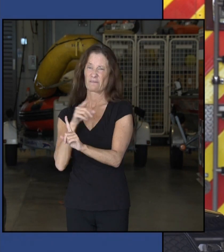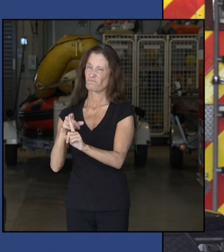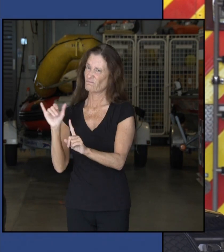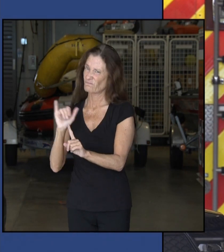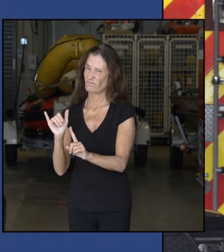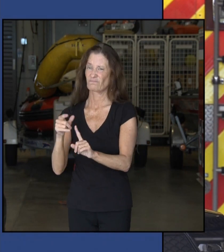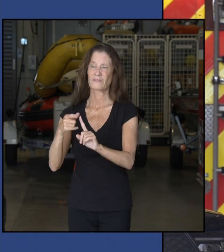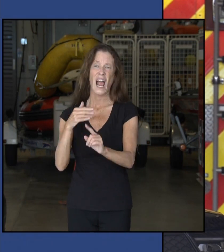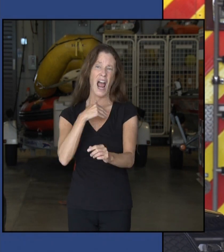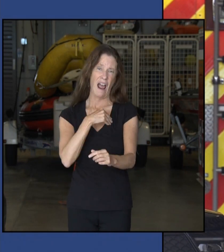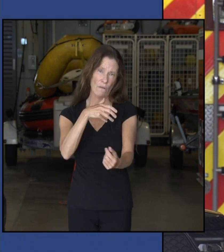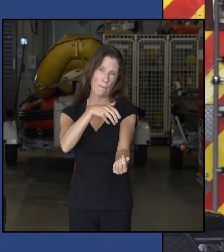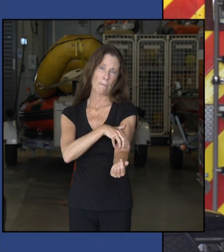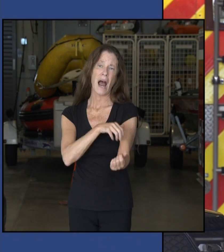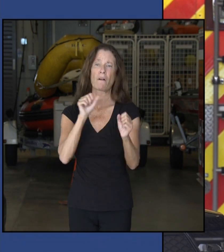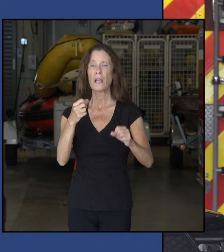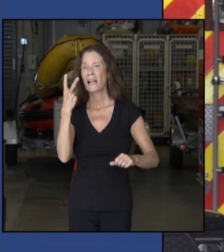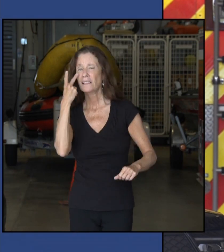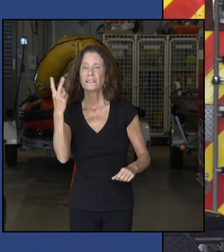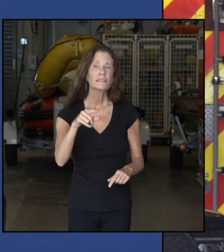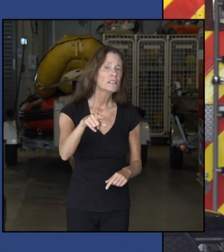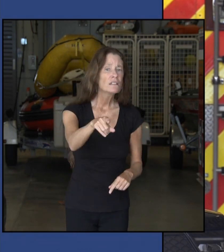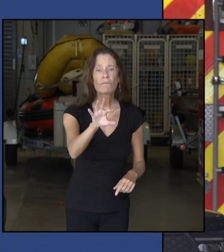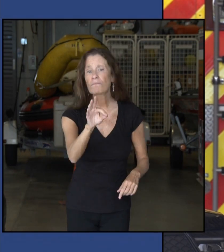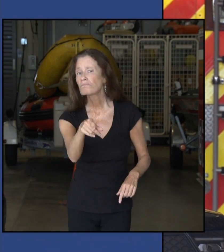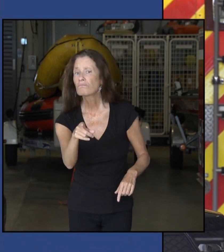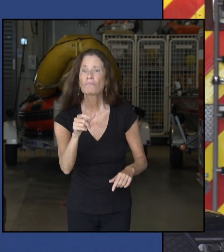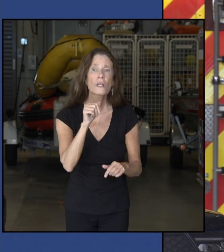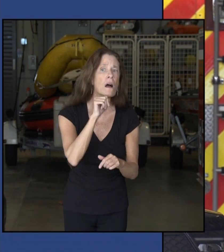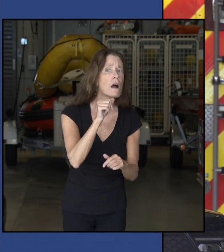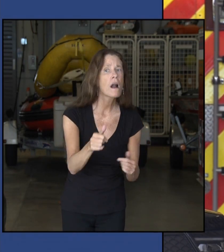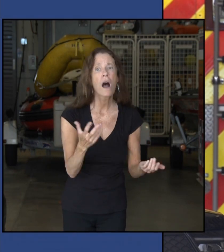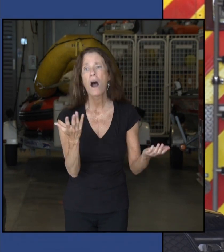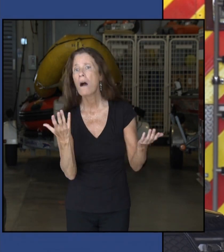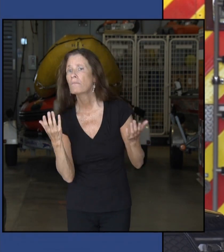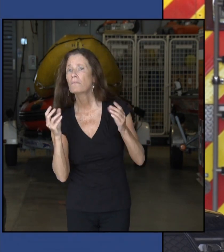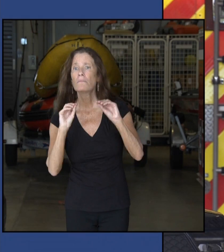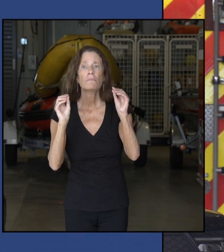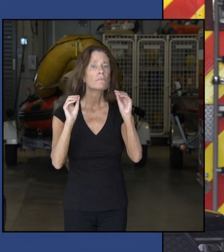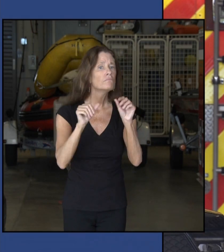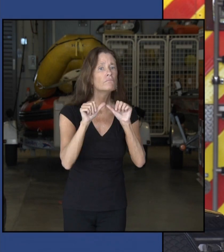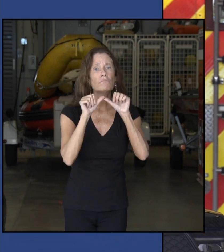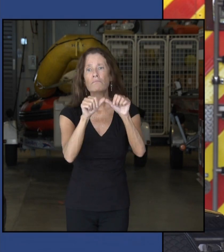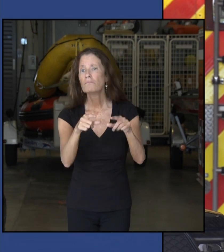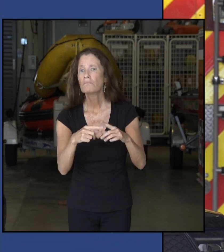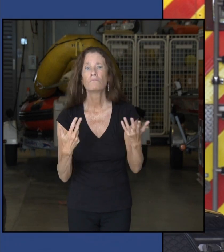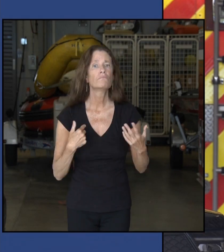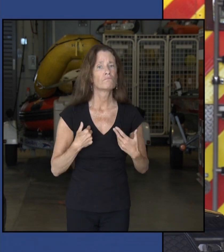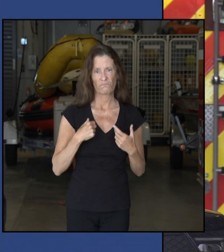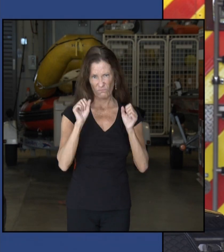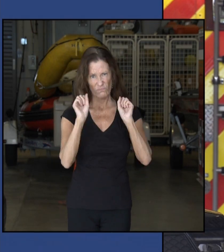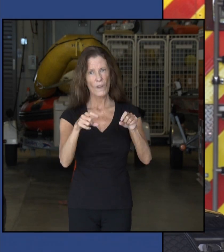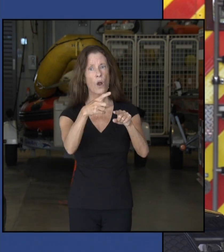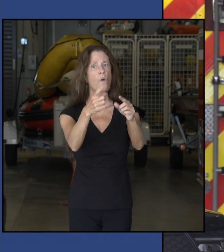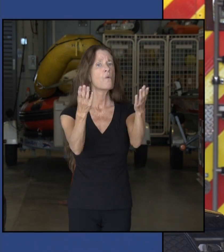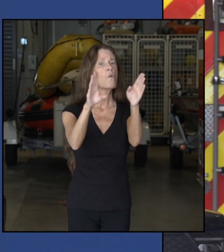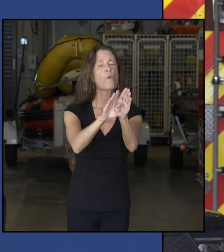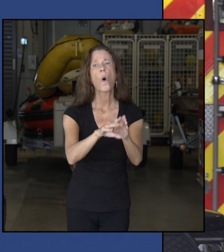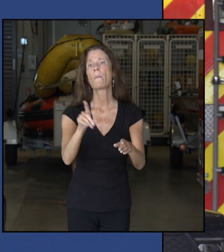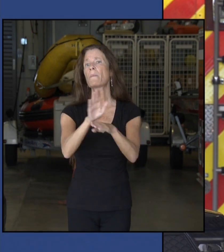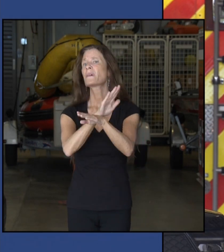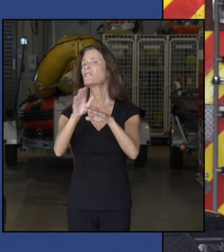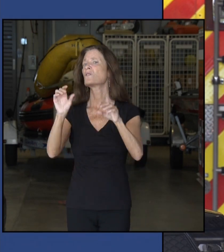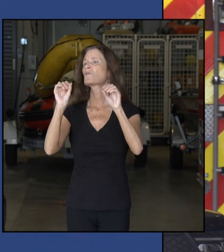suspending in-person operations of non-license-sustaining businesses and the statewide stay-at-home order, both of which have since